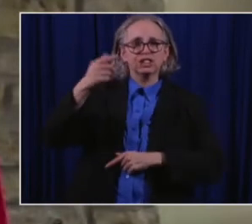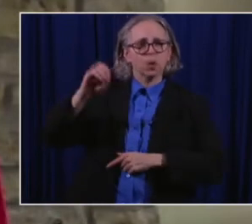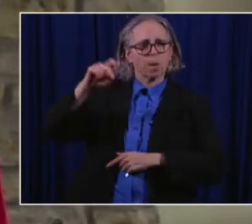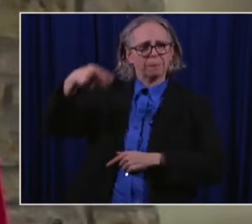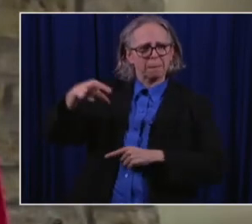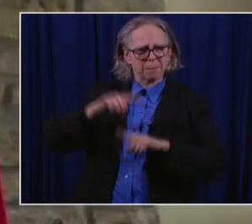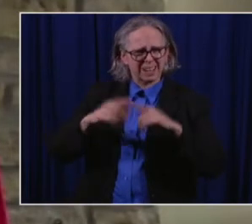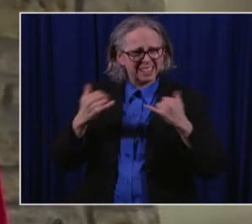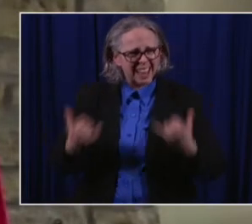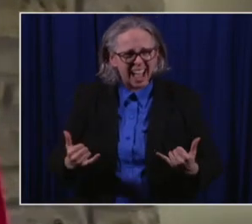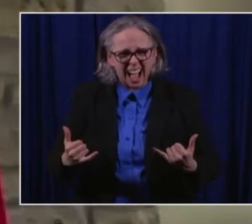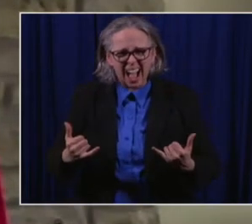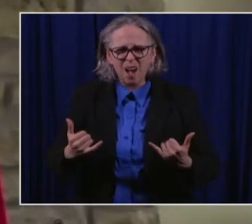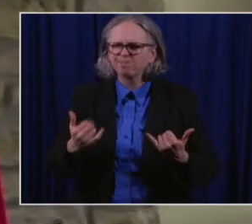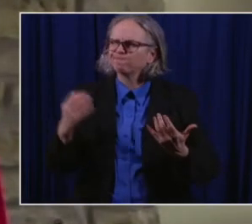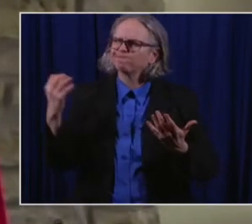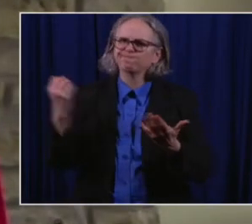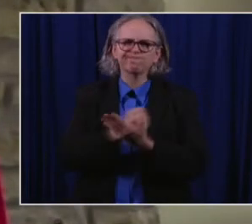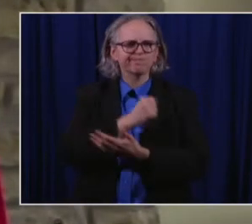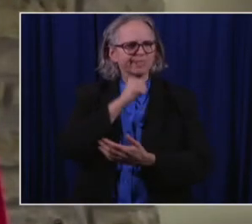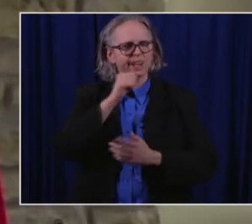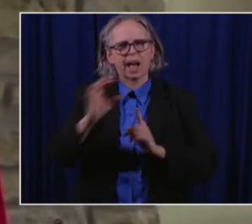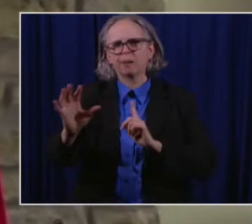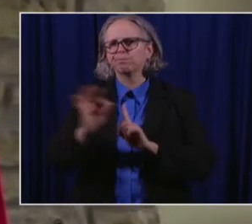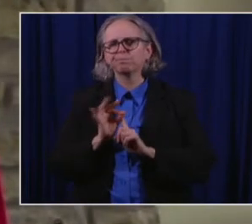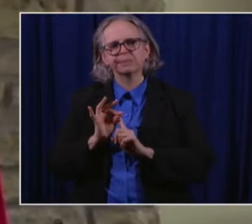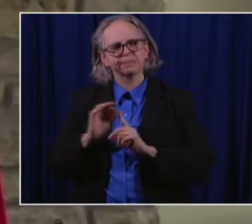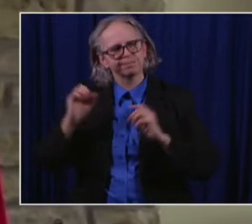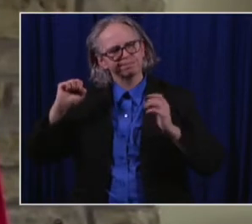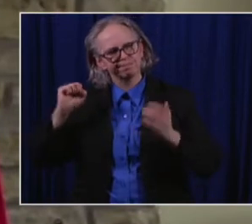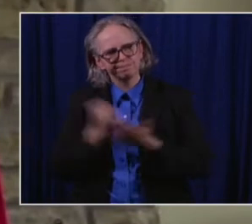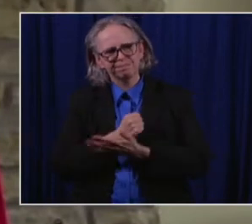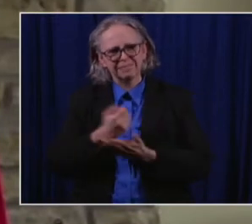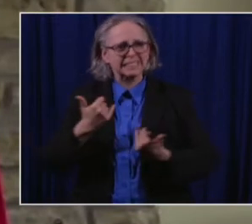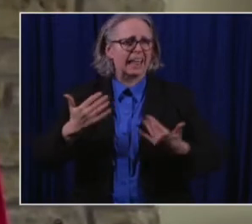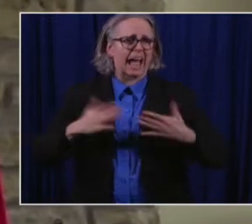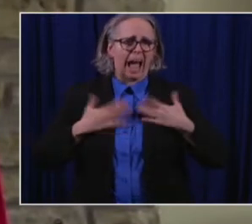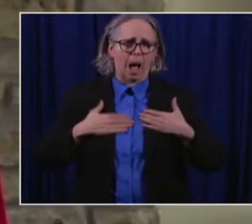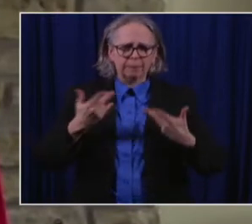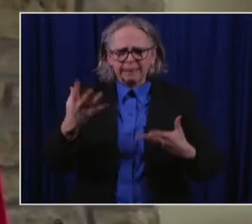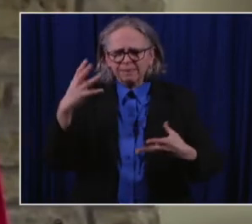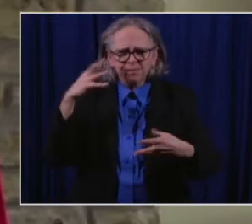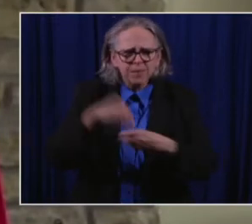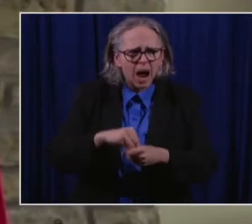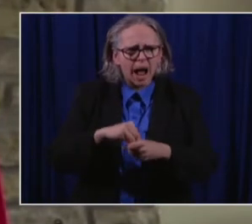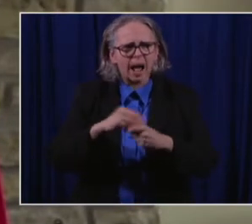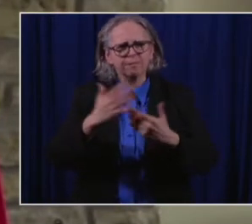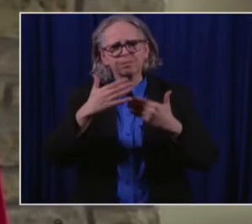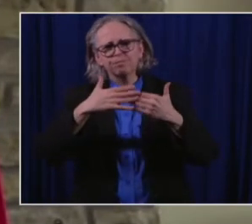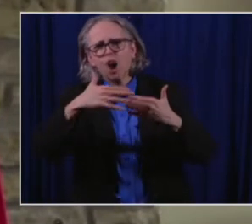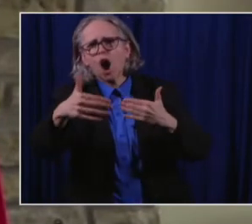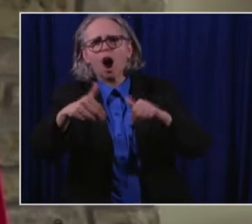we're disappointed, but glad to have him there and the rest of the delegation there fighting for Ohio.